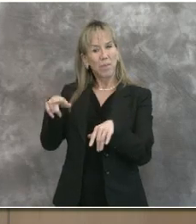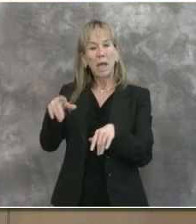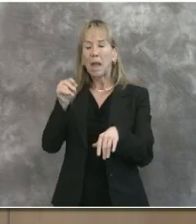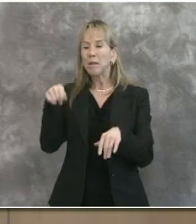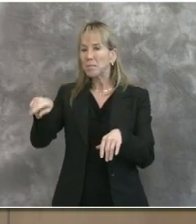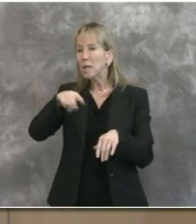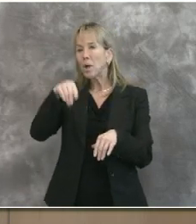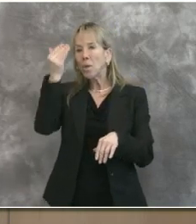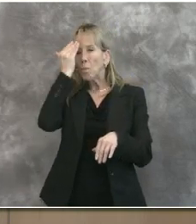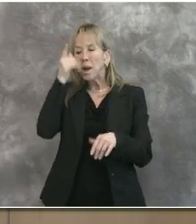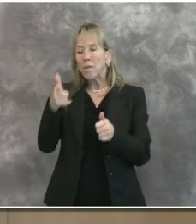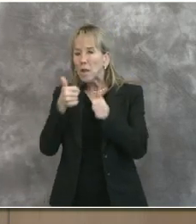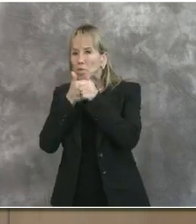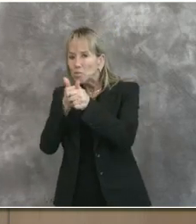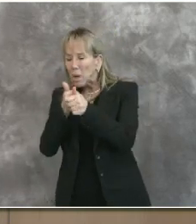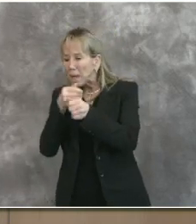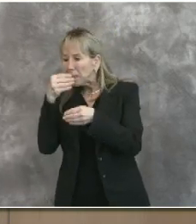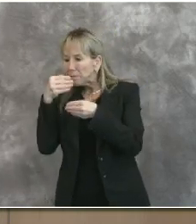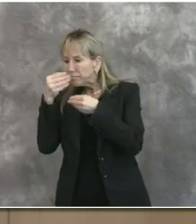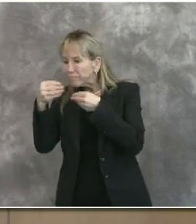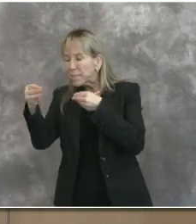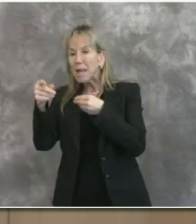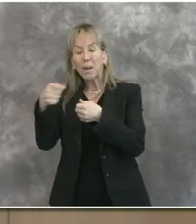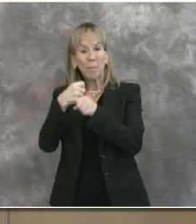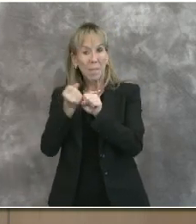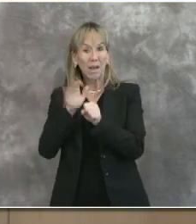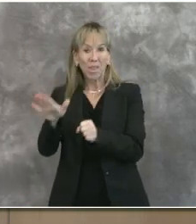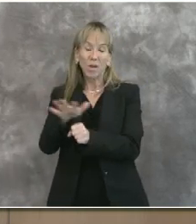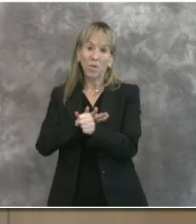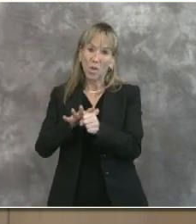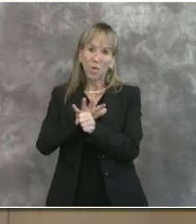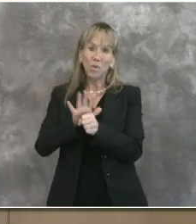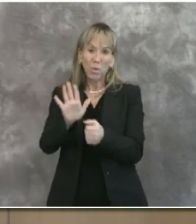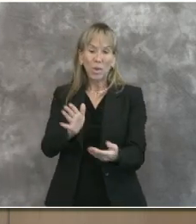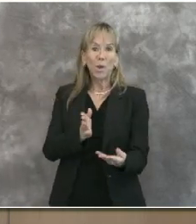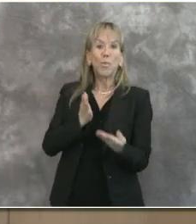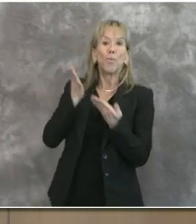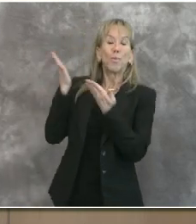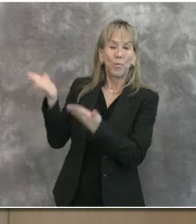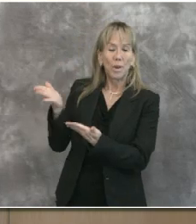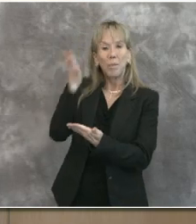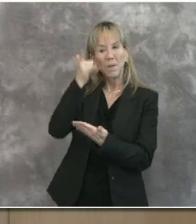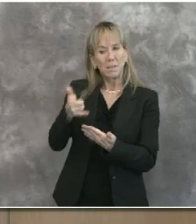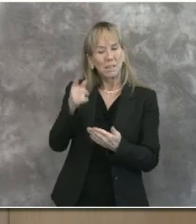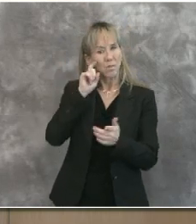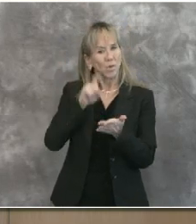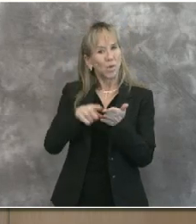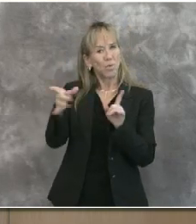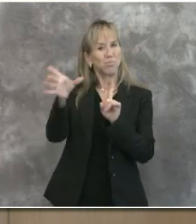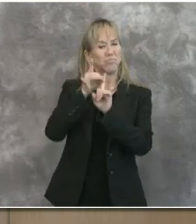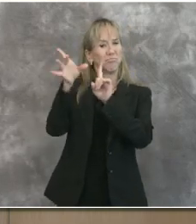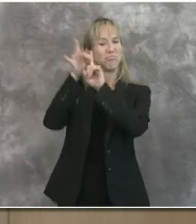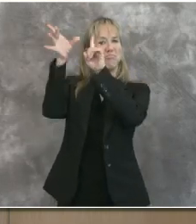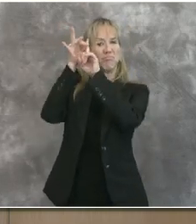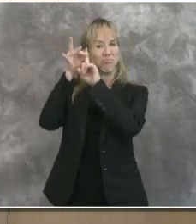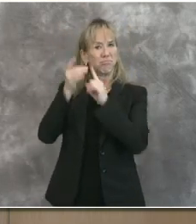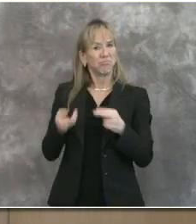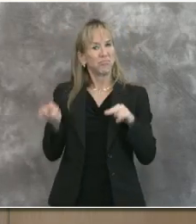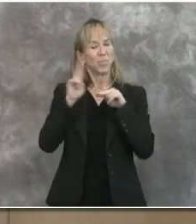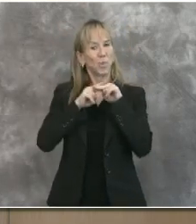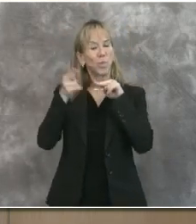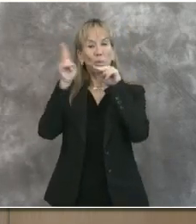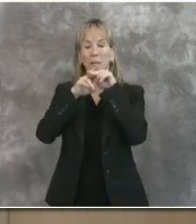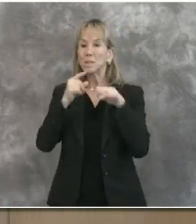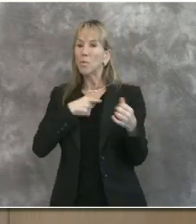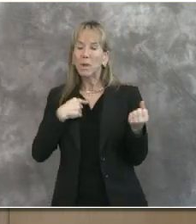that they are making a local recommendation because of the increased number of cases that they're having locally. So we would support